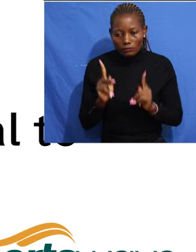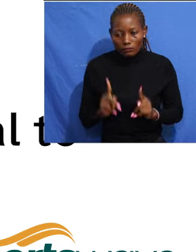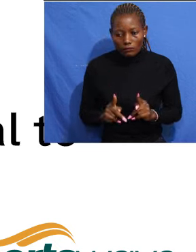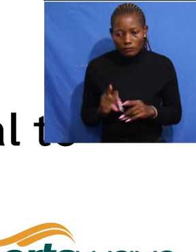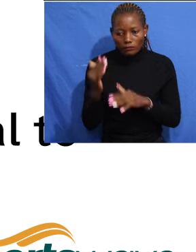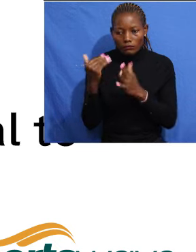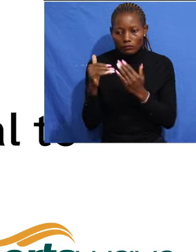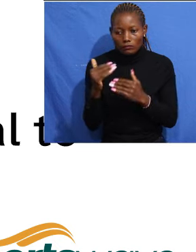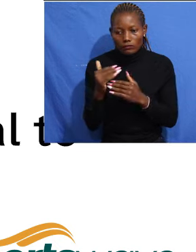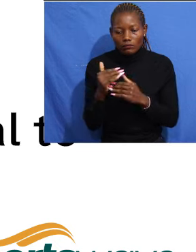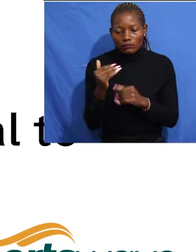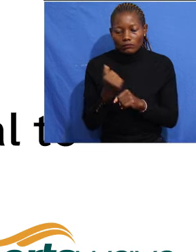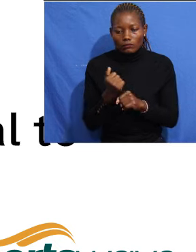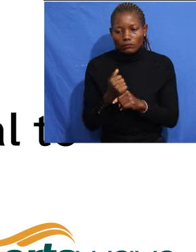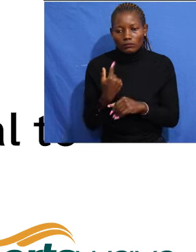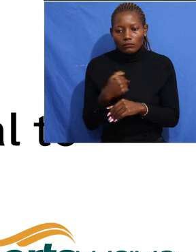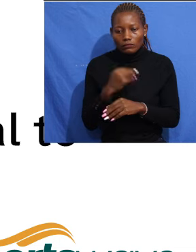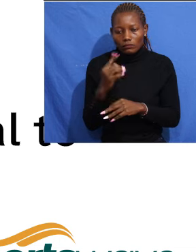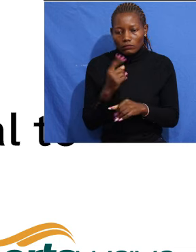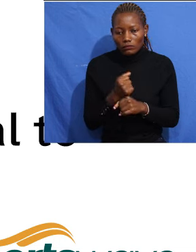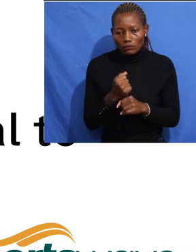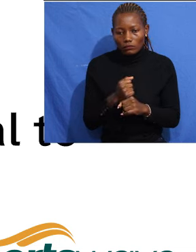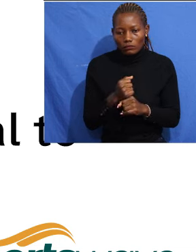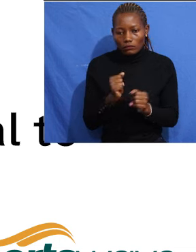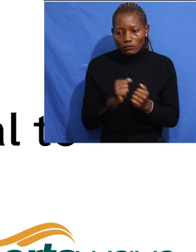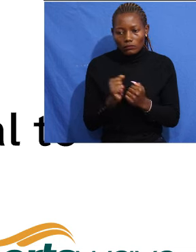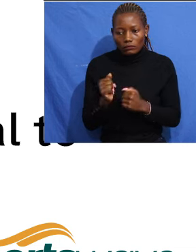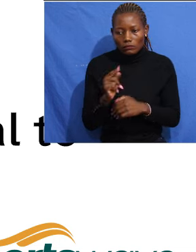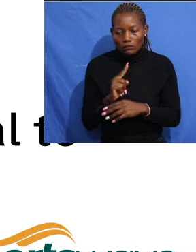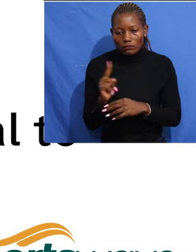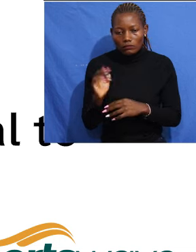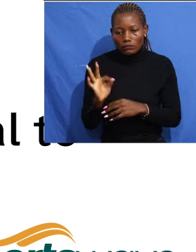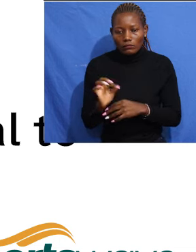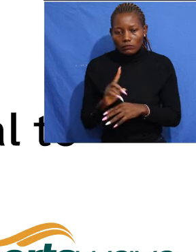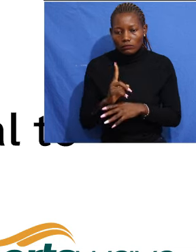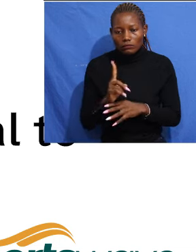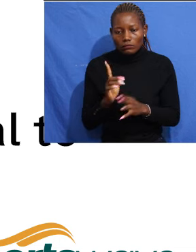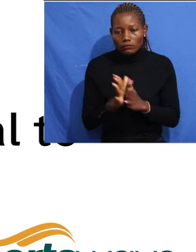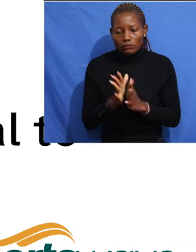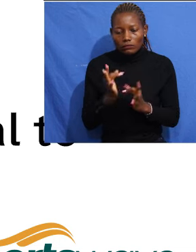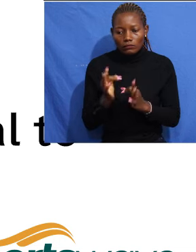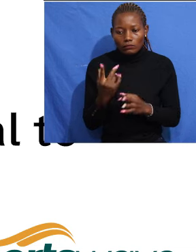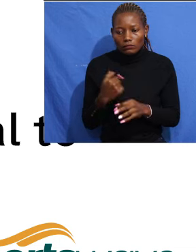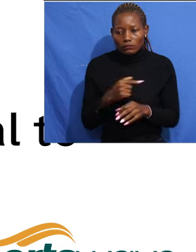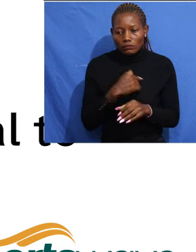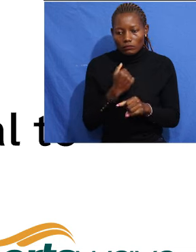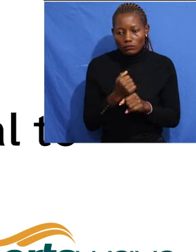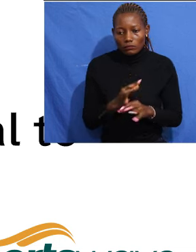And we should do it only for 15 to 30 minutes. And if we do it too long,